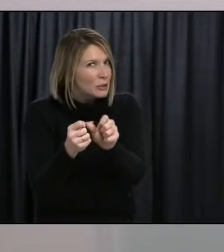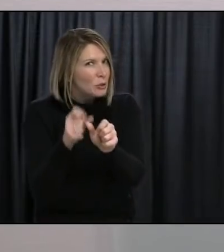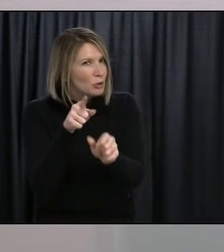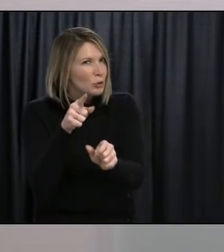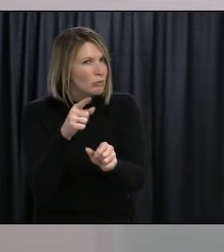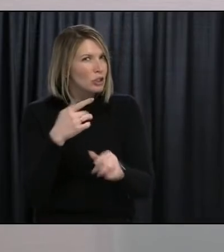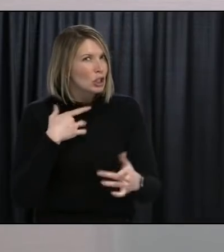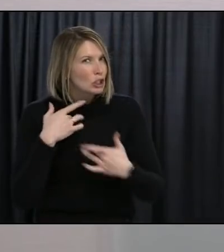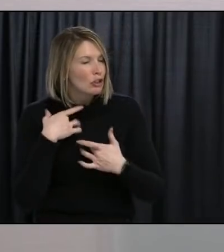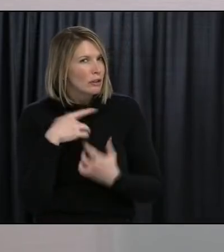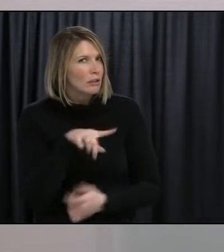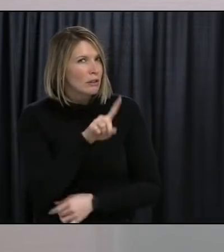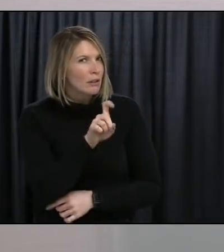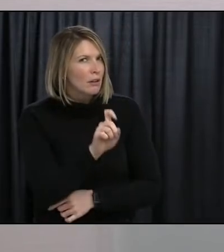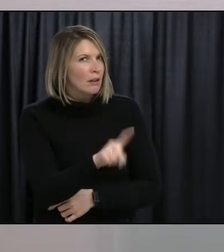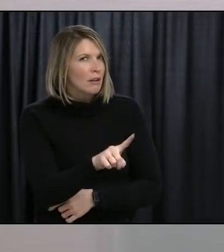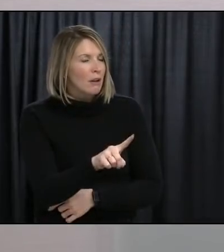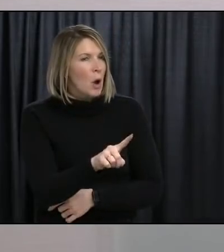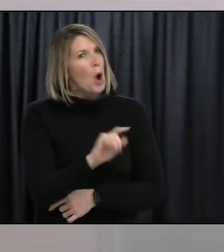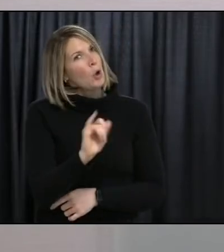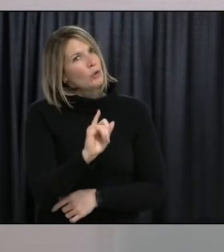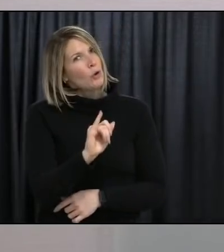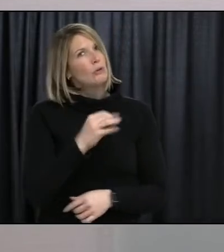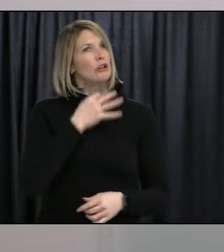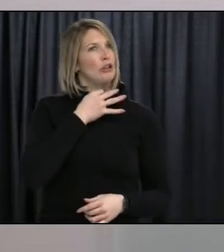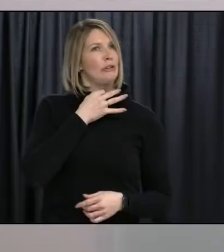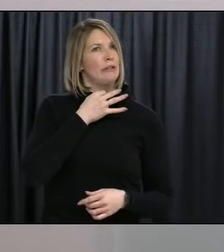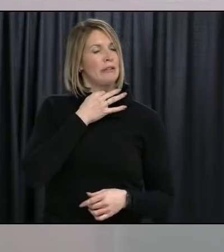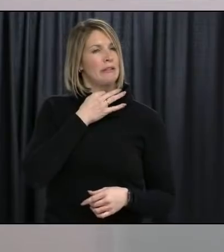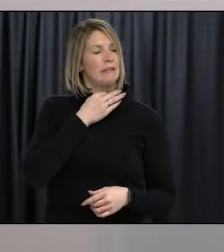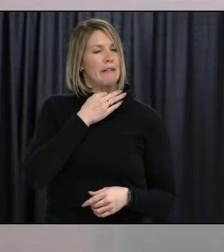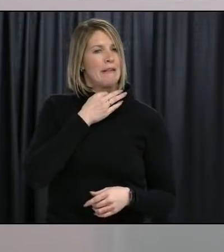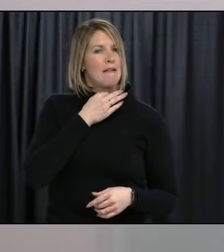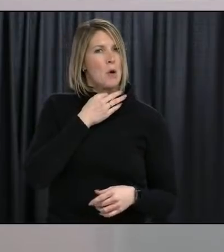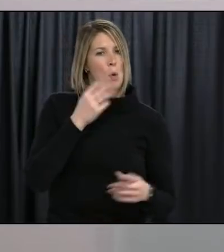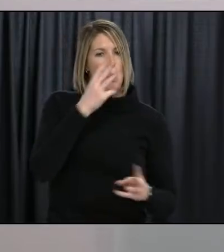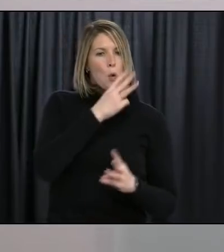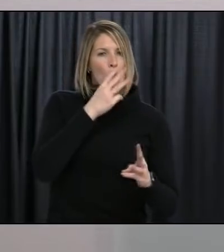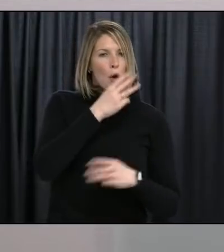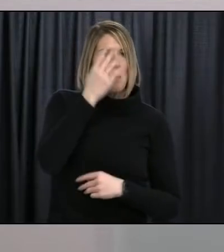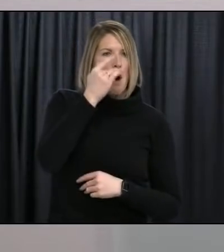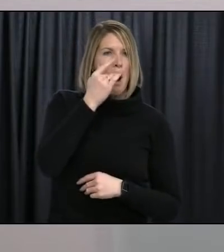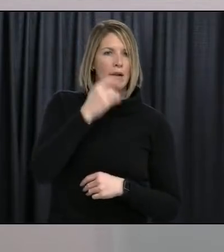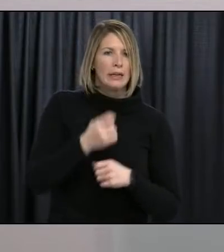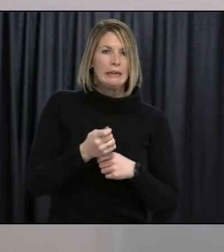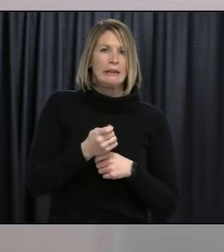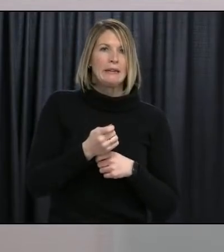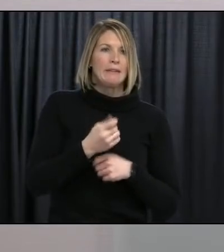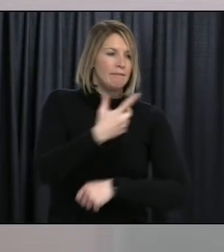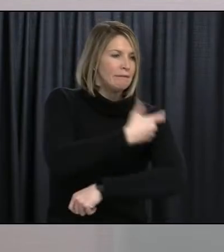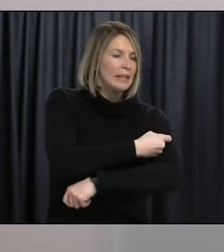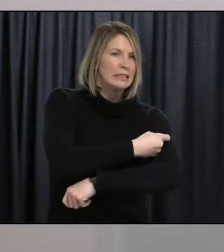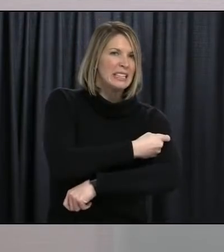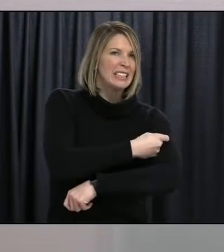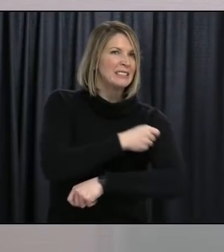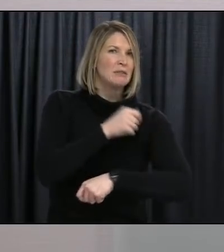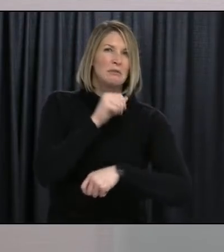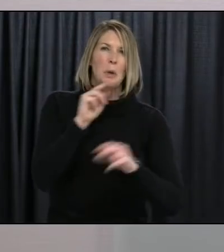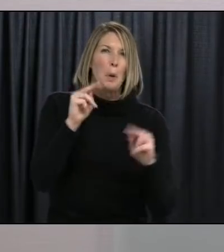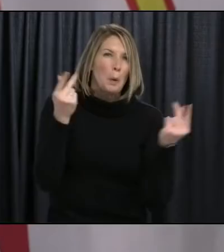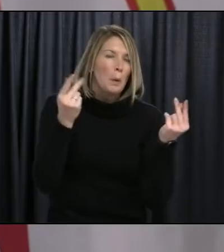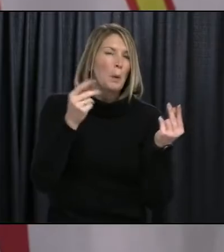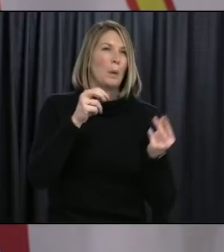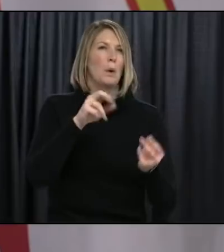could not be as effective with the vaccine? How much thought have you given that